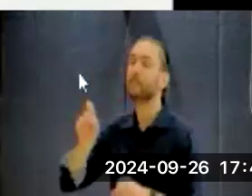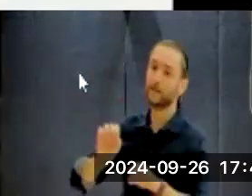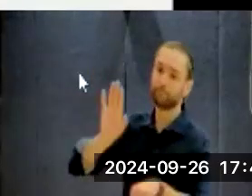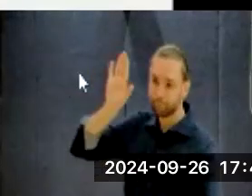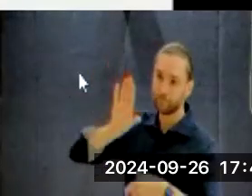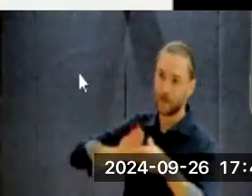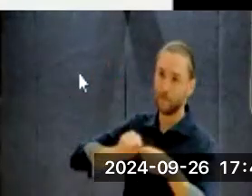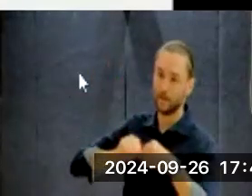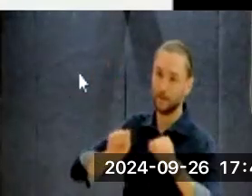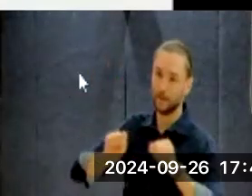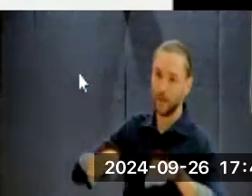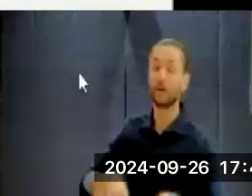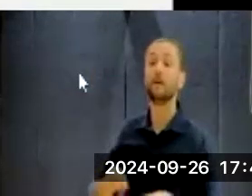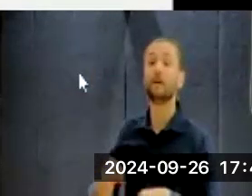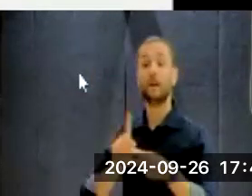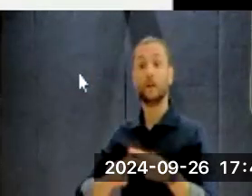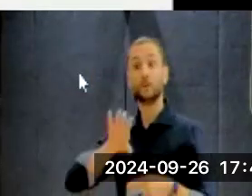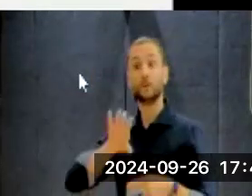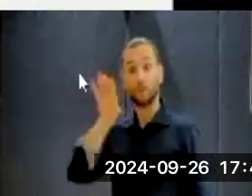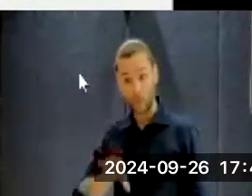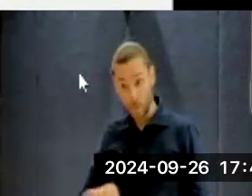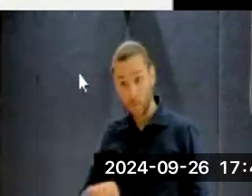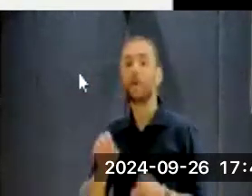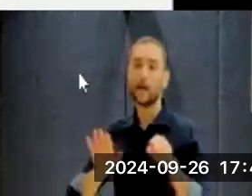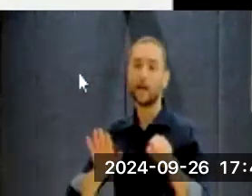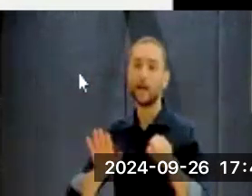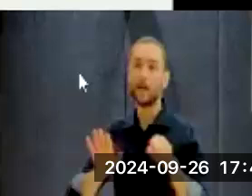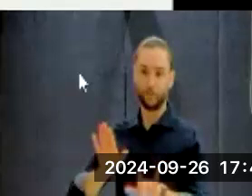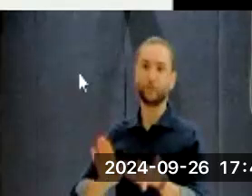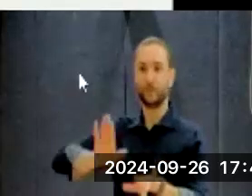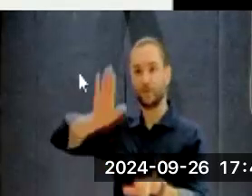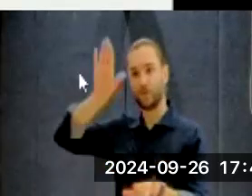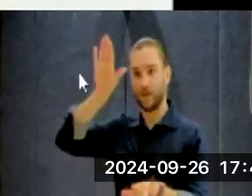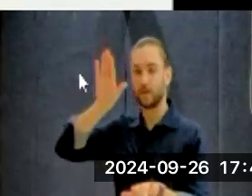on Zoom, you may request to speak on an agenda item by raising your hand